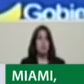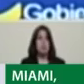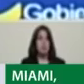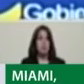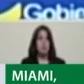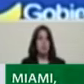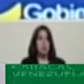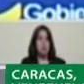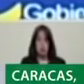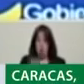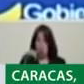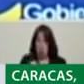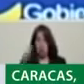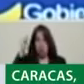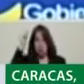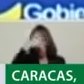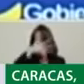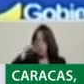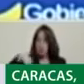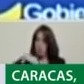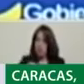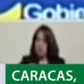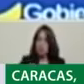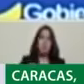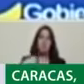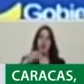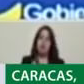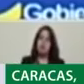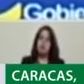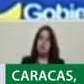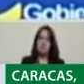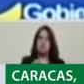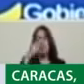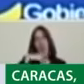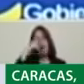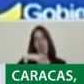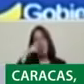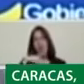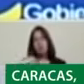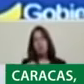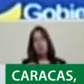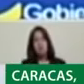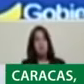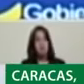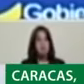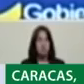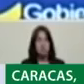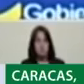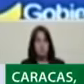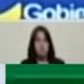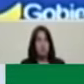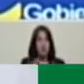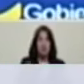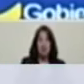well. Donald Trump in Miami, with his tired rhetoric, questioned the right of our free country to adopt the ideas of Christian